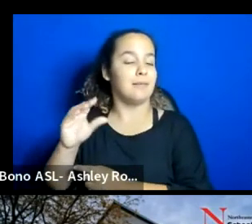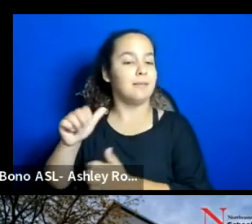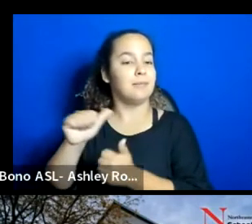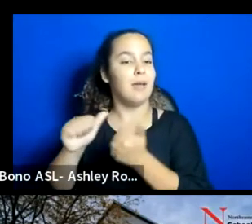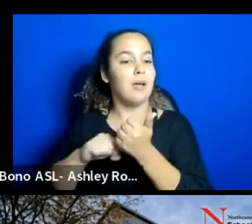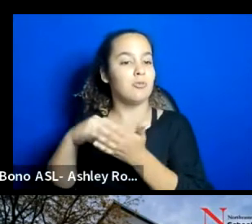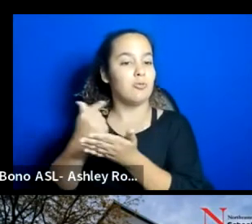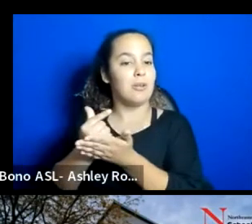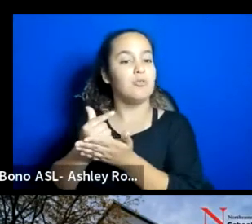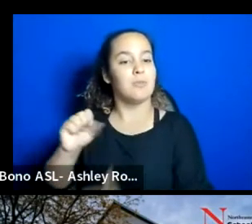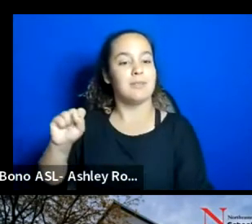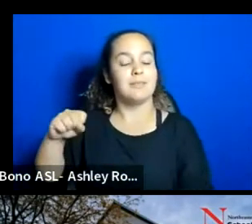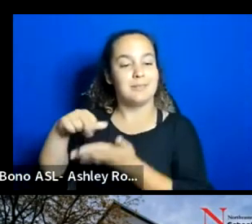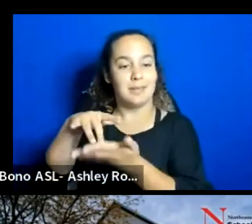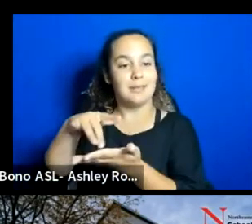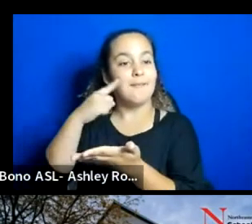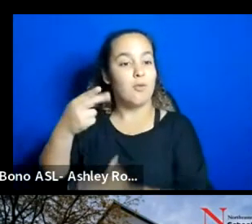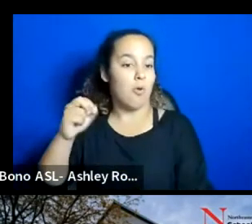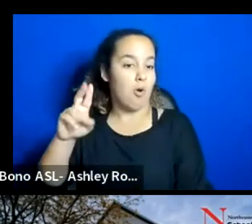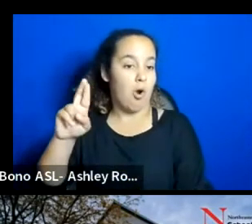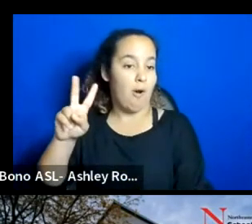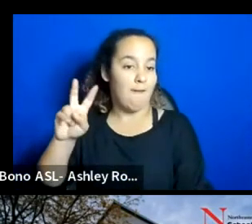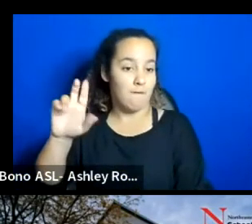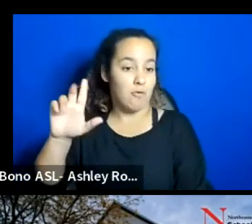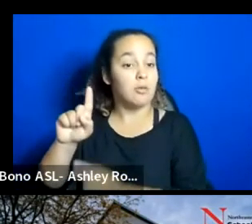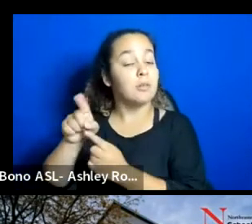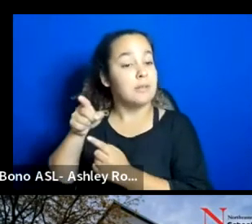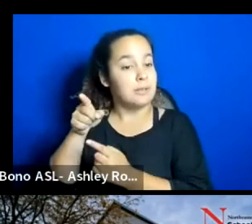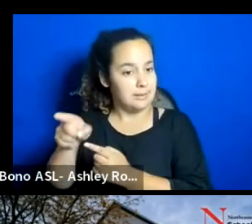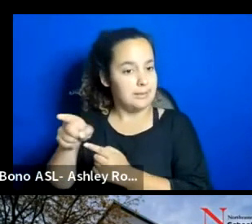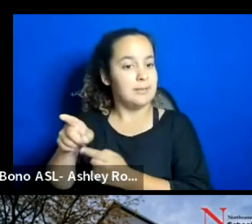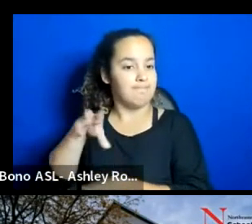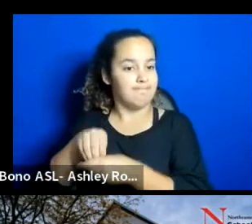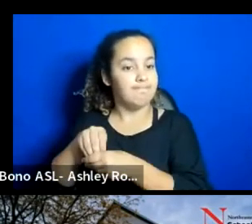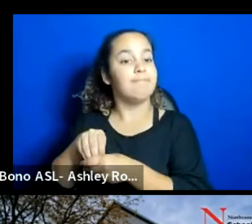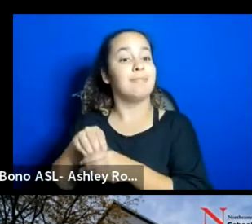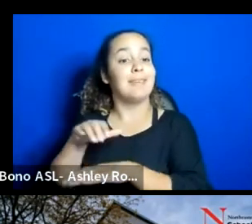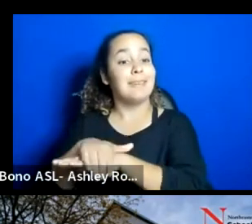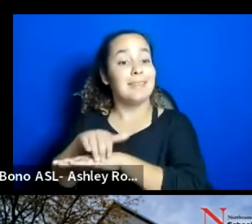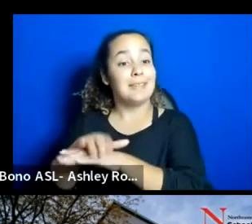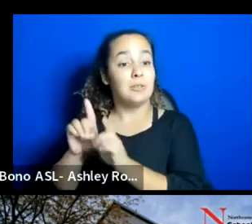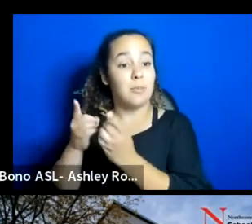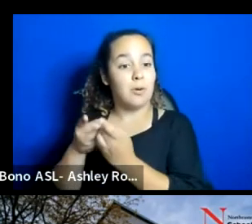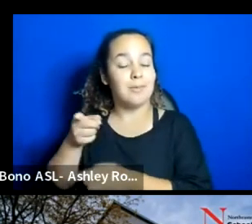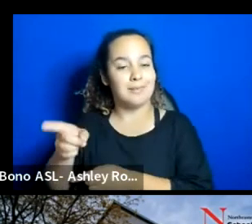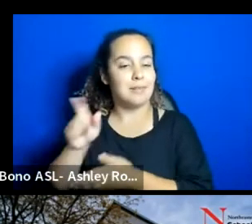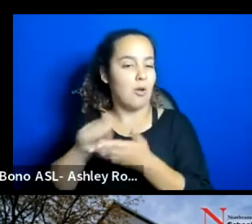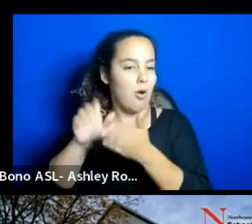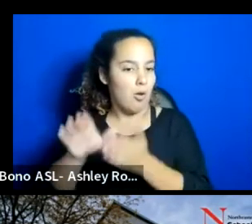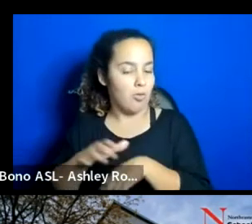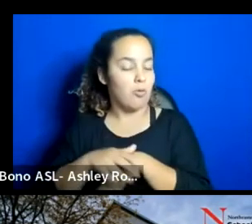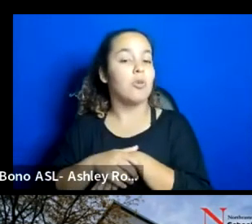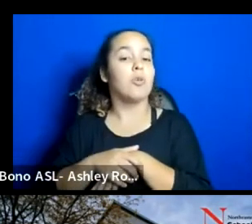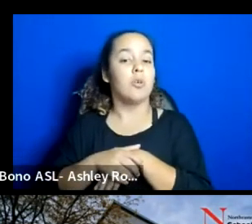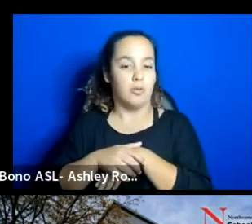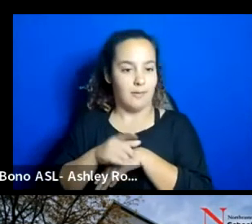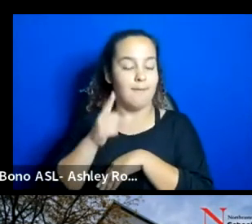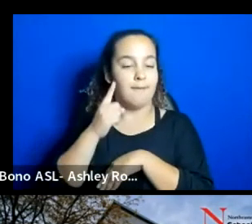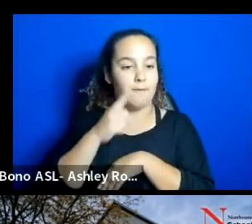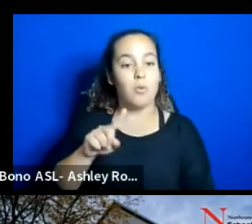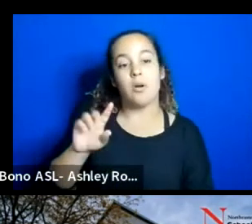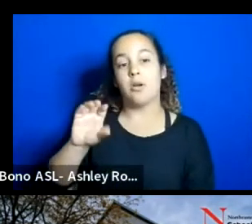Harvard, where he's based in the English department. He is the author of, among other things, Copyright and the Value of